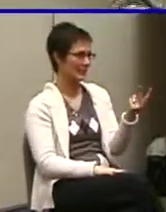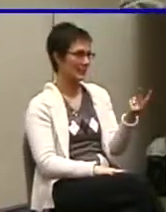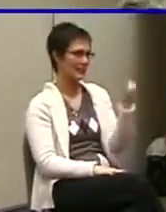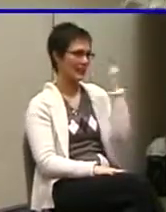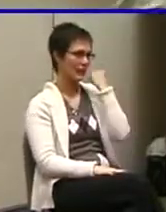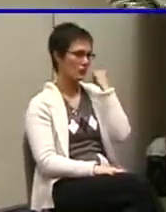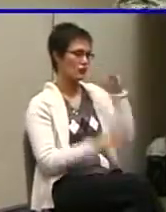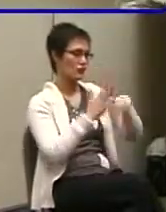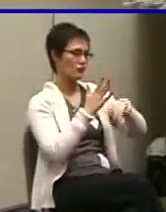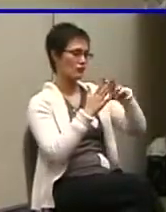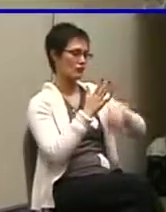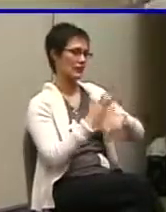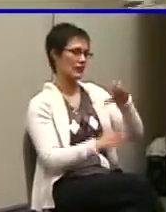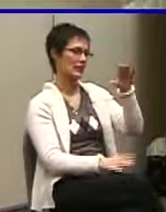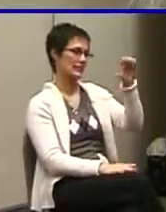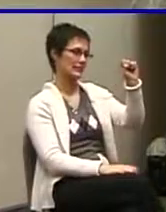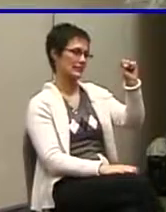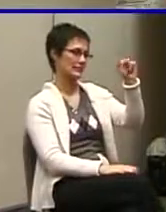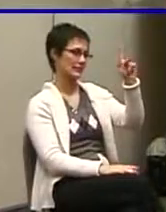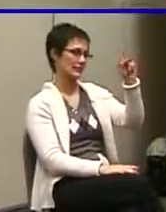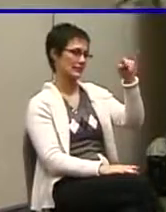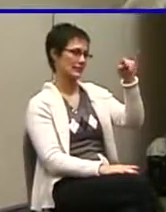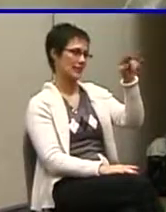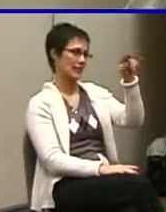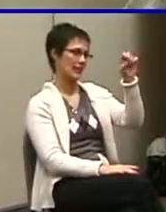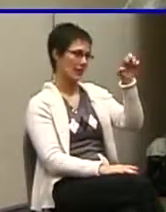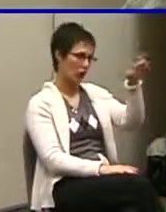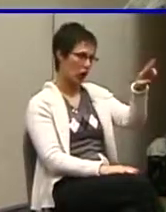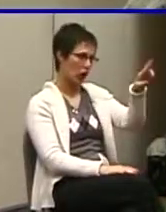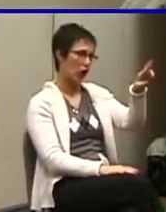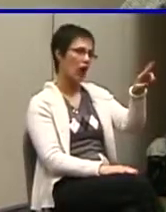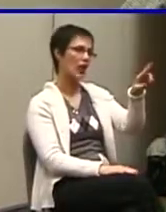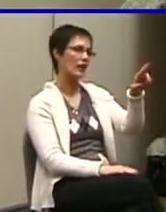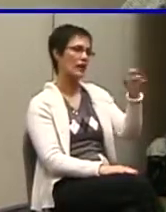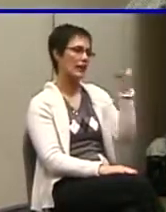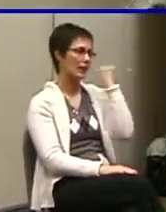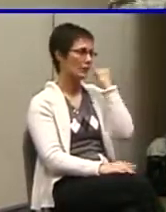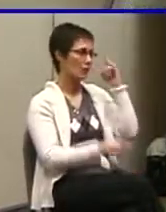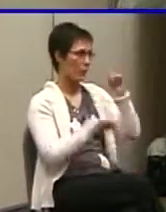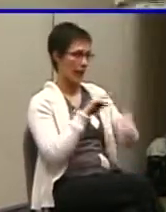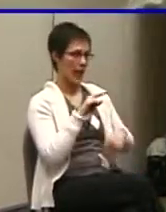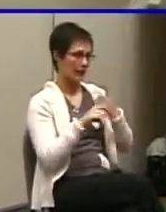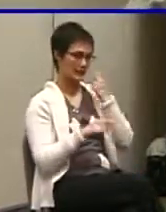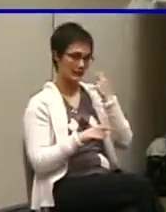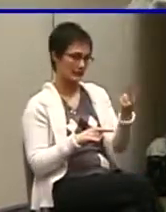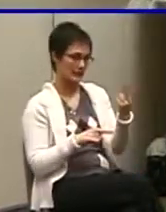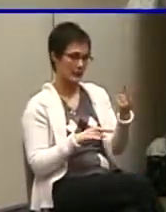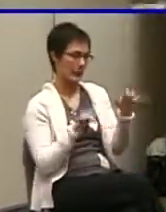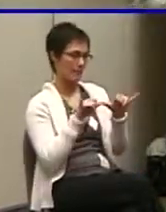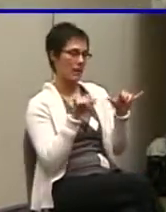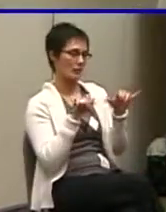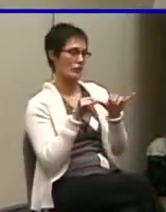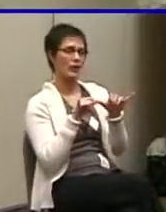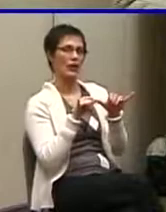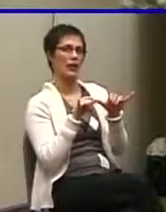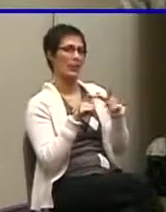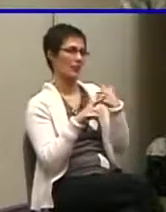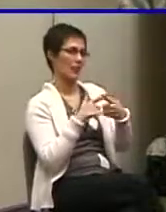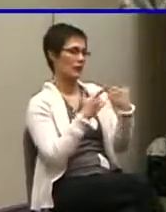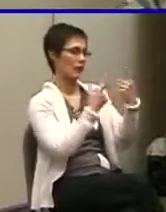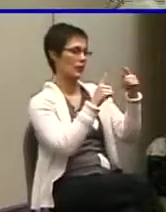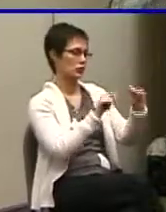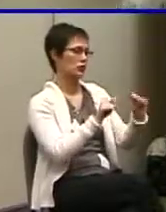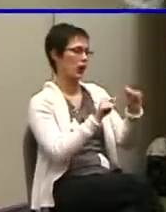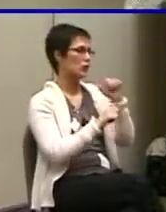he recognized that. It's just that the science of behaviorism says since we can't measure it, see it, taste it, feel it, all those kinds of things, we're going to try to